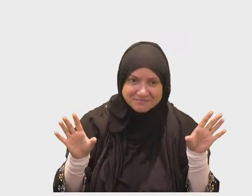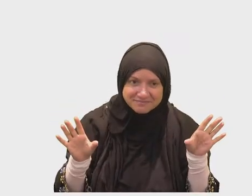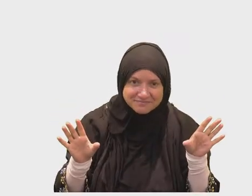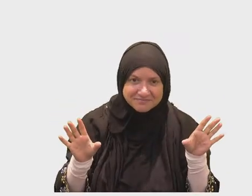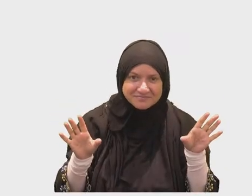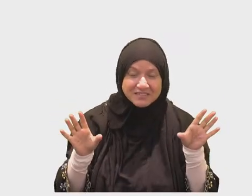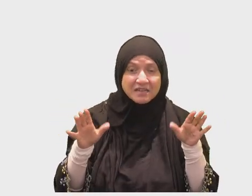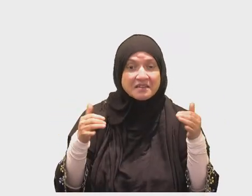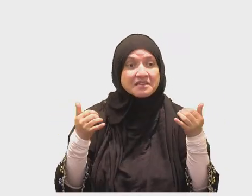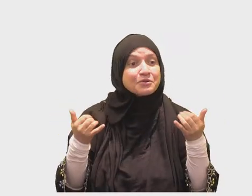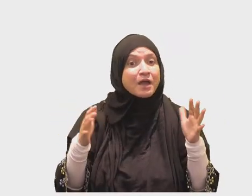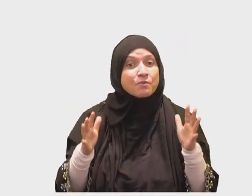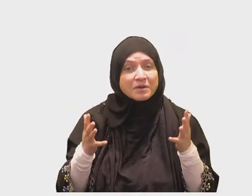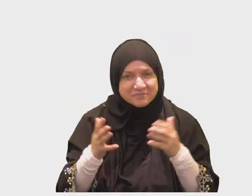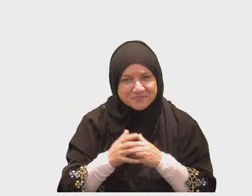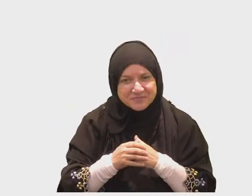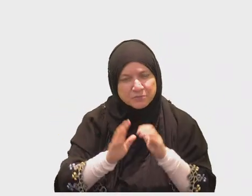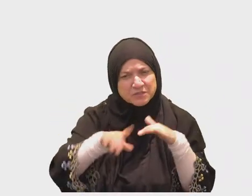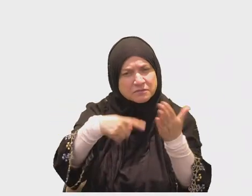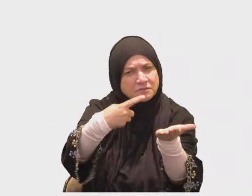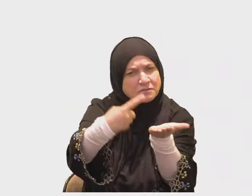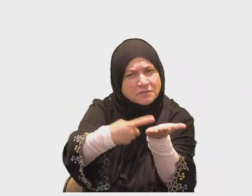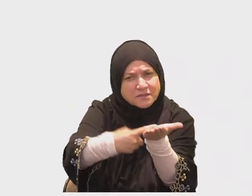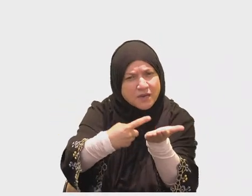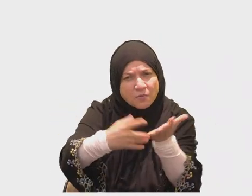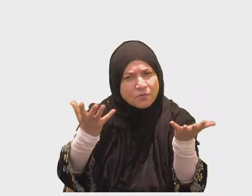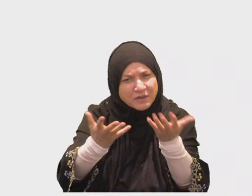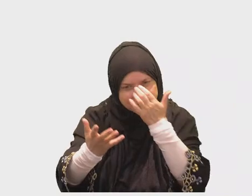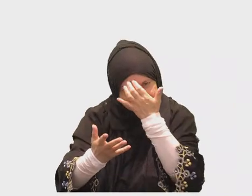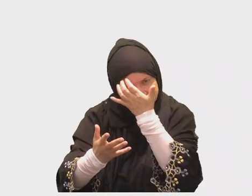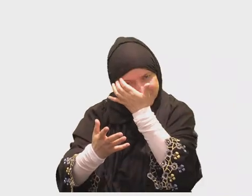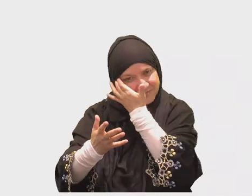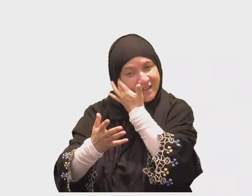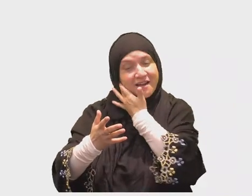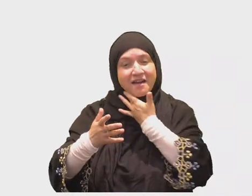ta'ala and how that flows